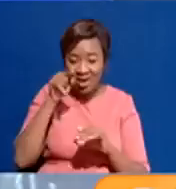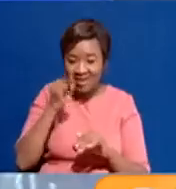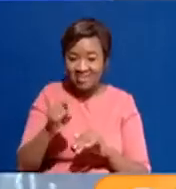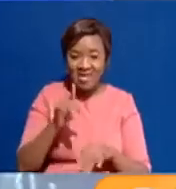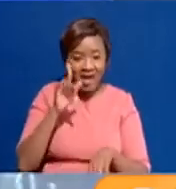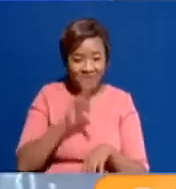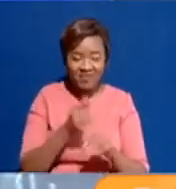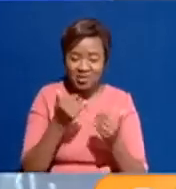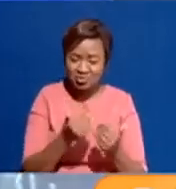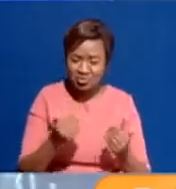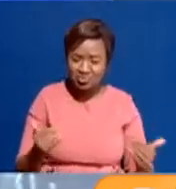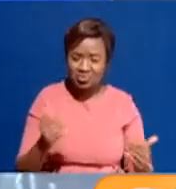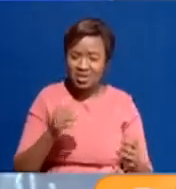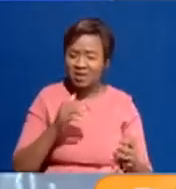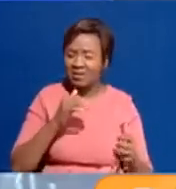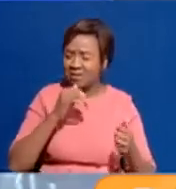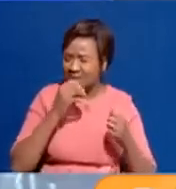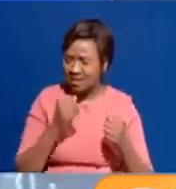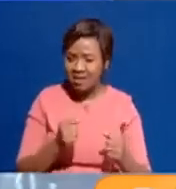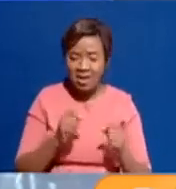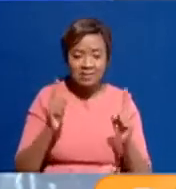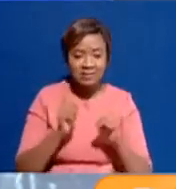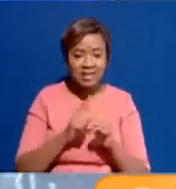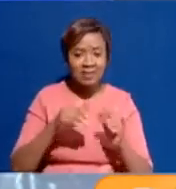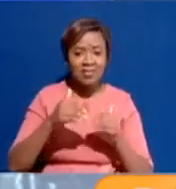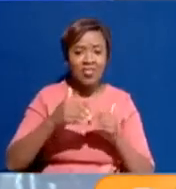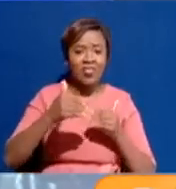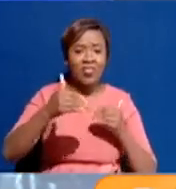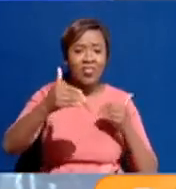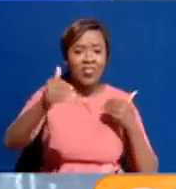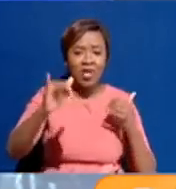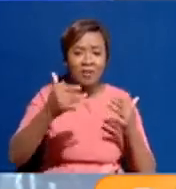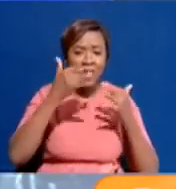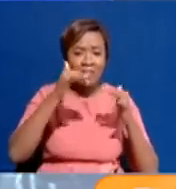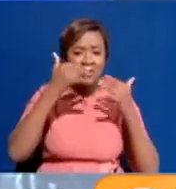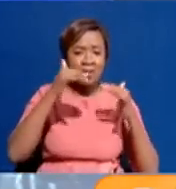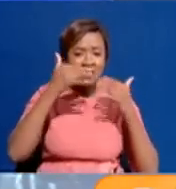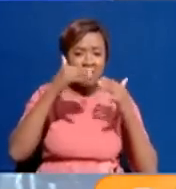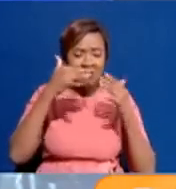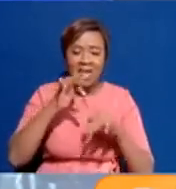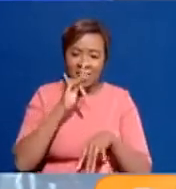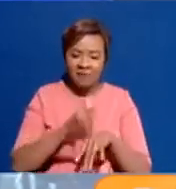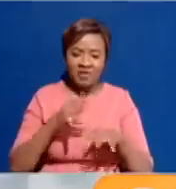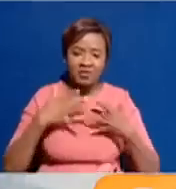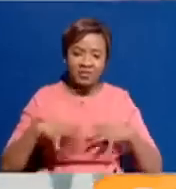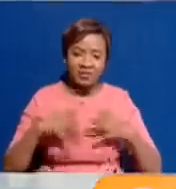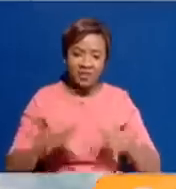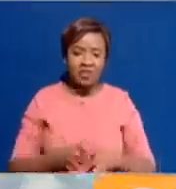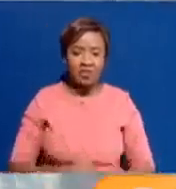on young children, as well as implications of long-term exposure for the population.